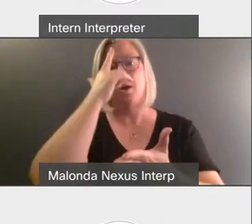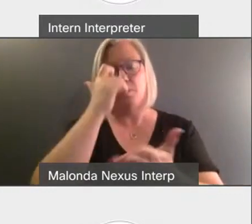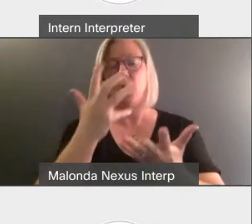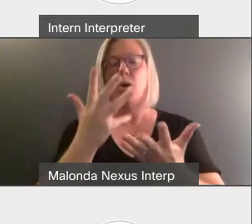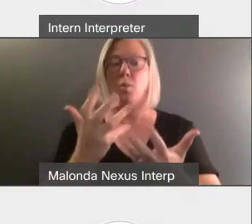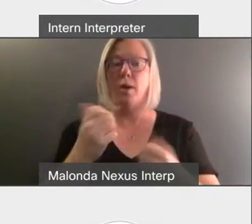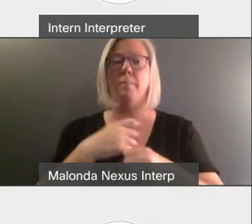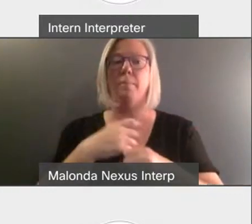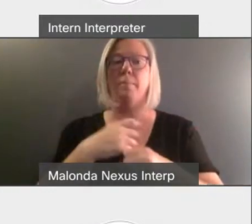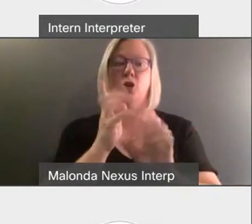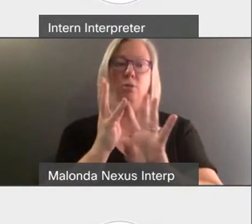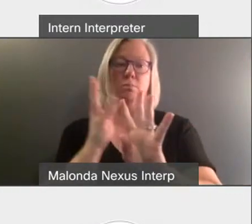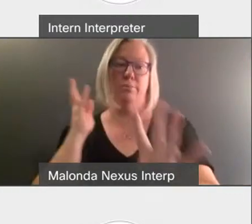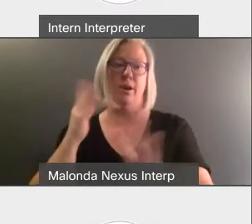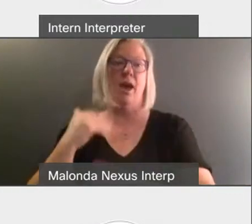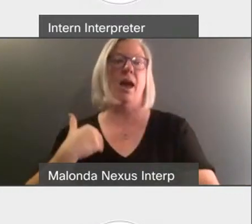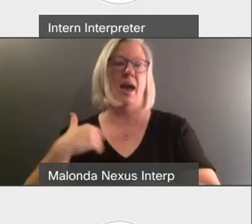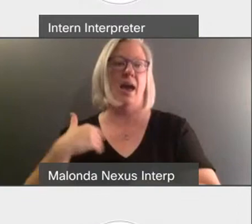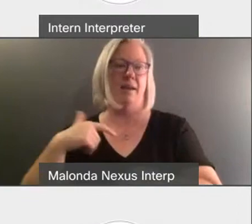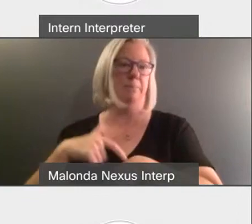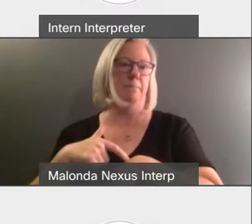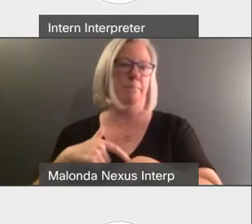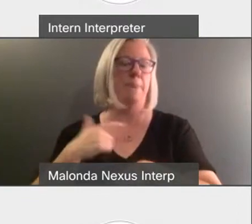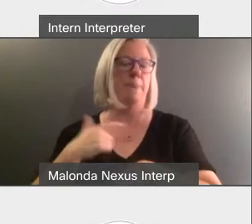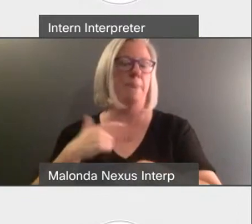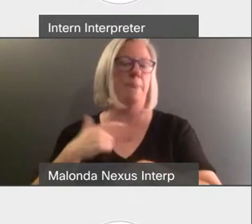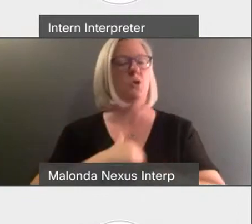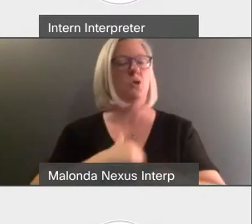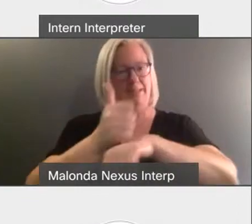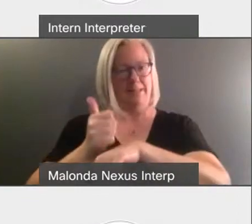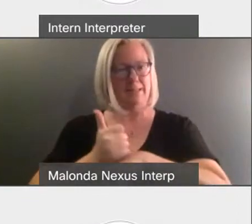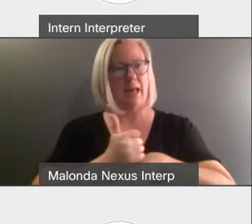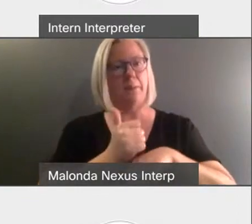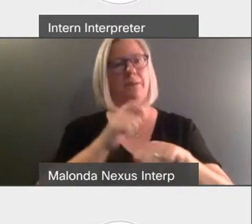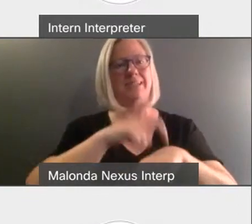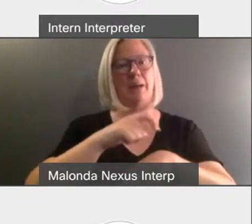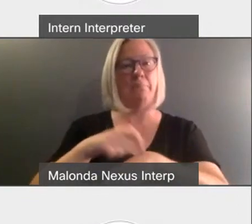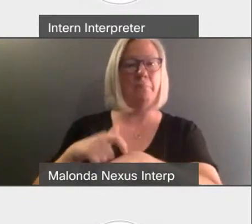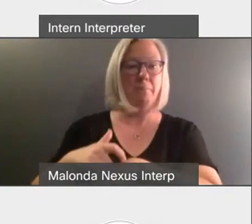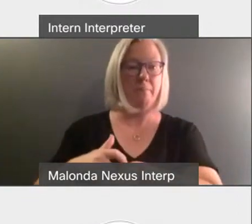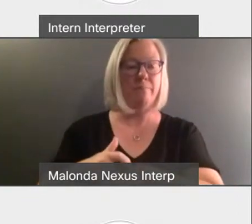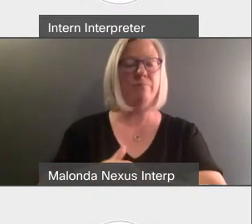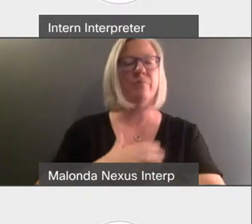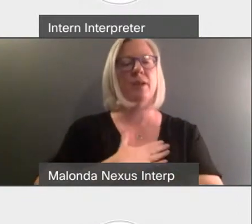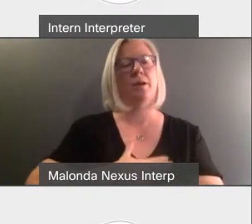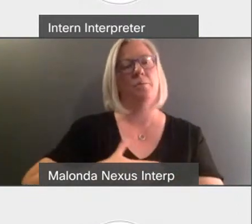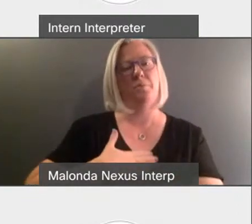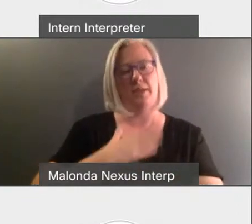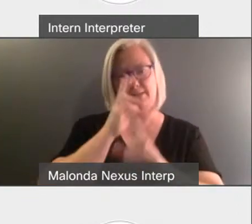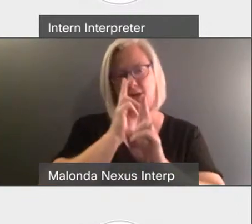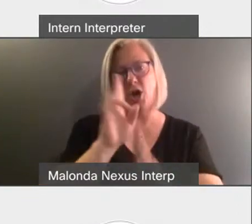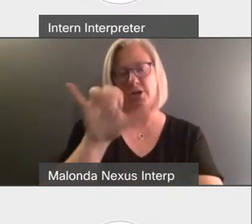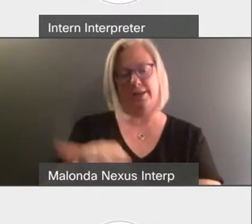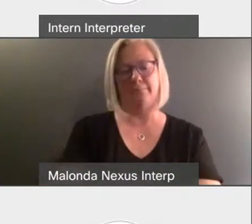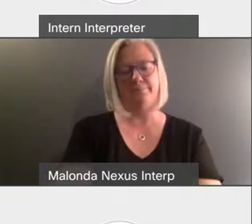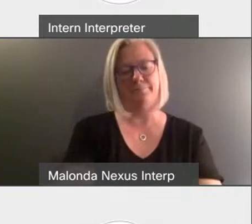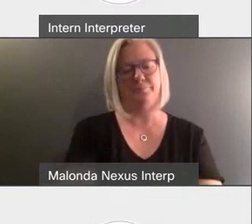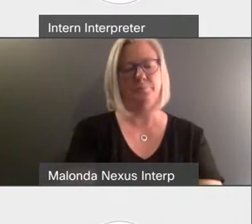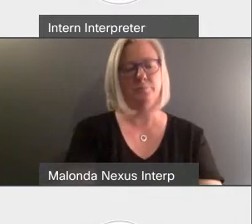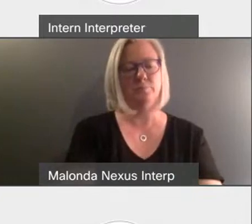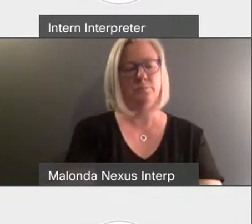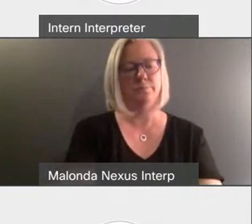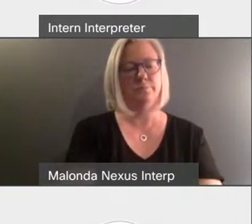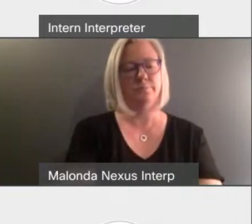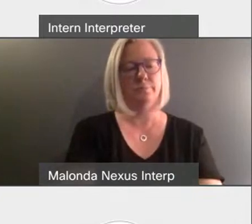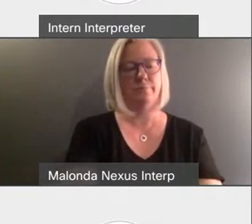you have time as well. So we've committed the time that we have for all that. So we just ask that you honor that. We are